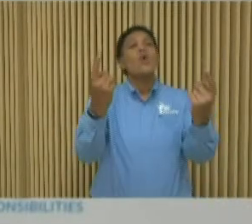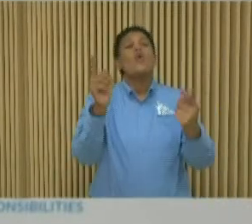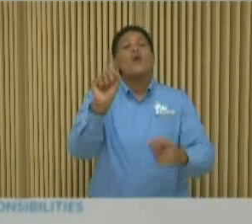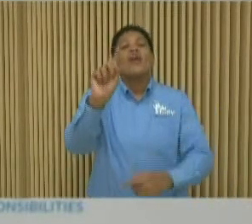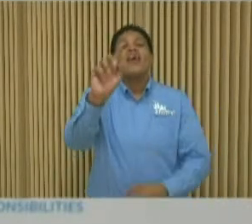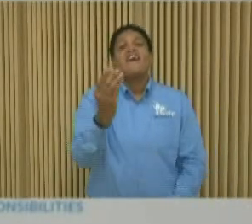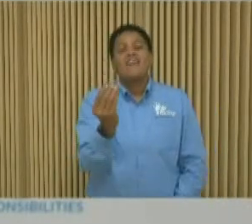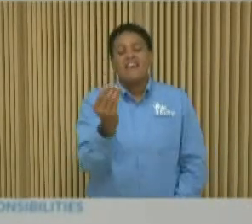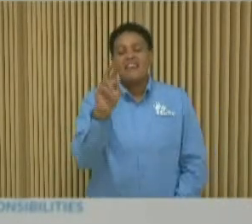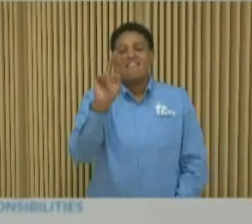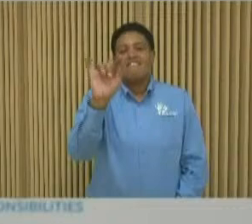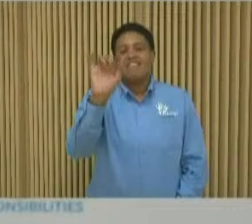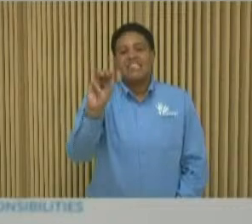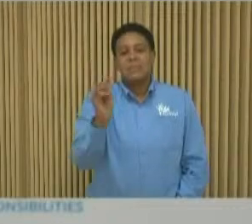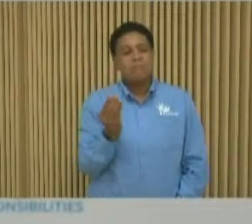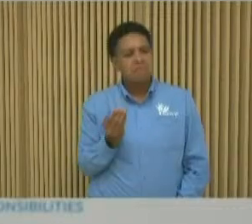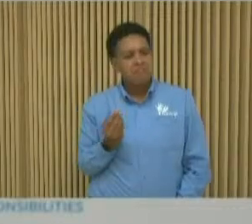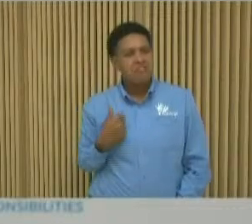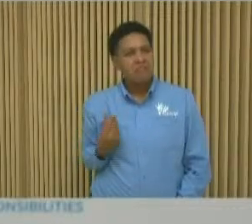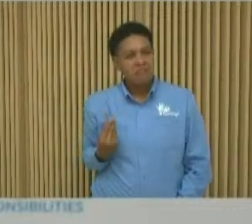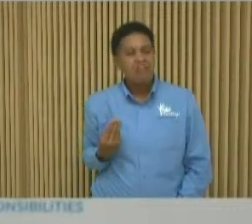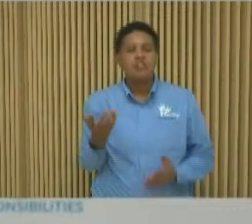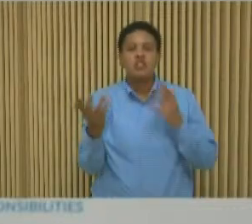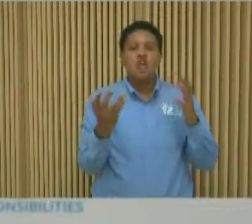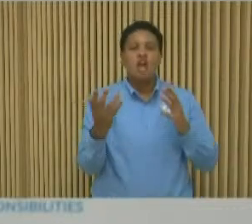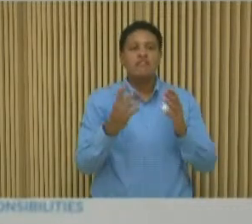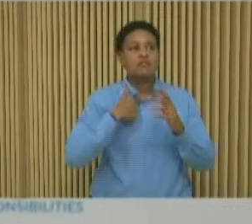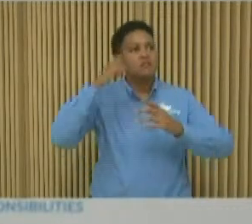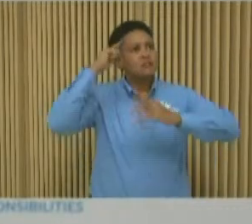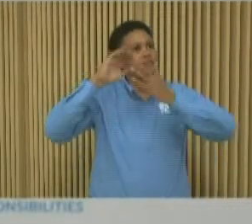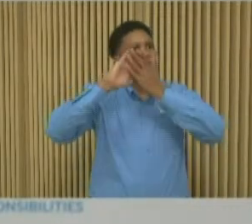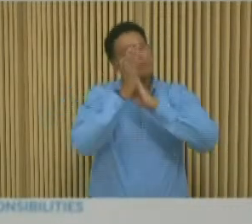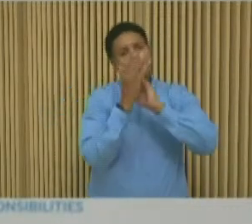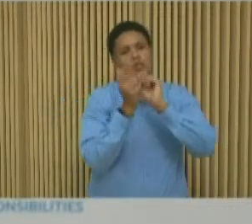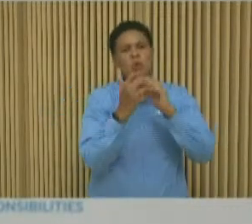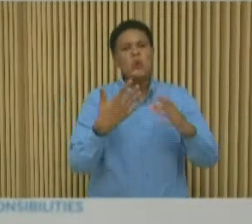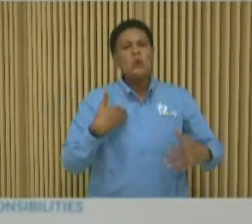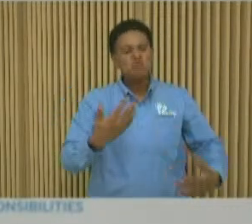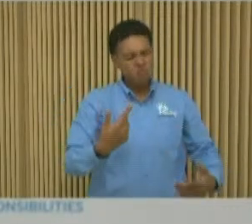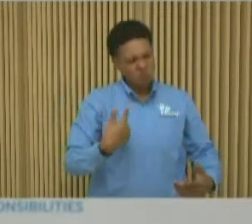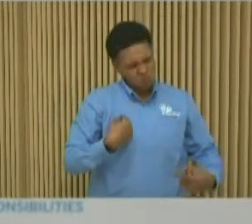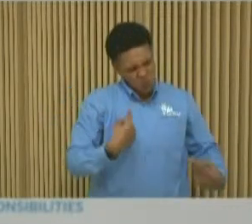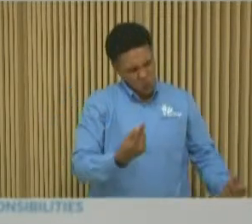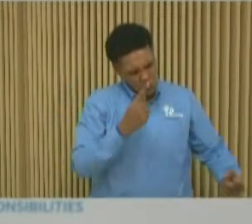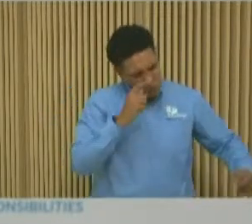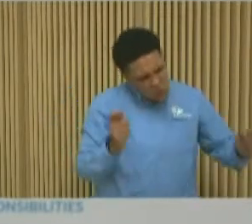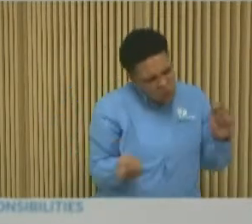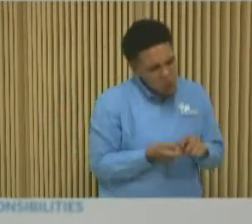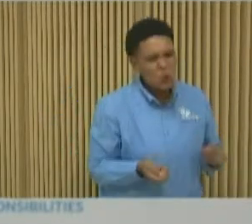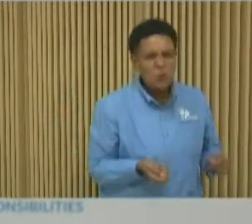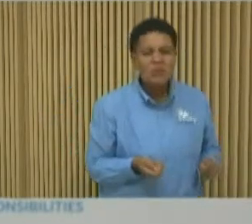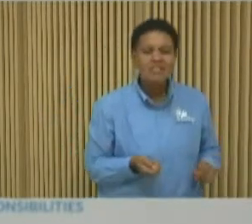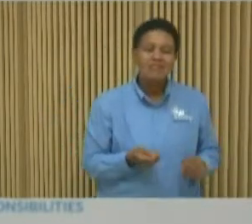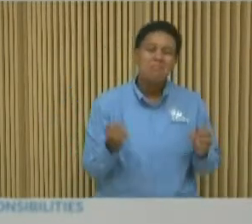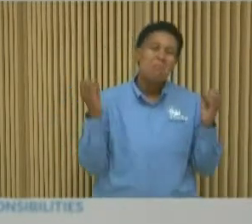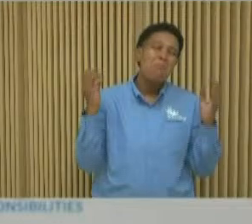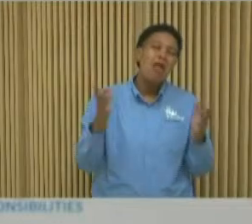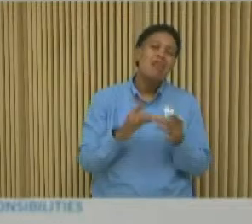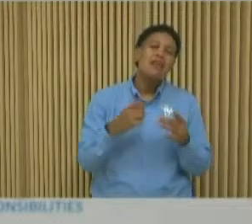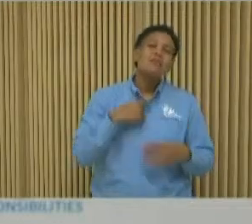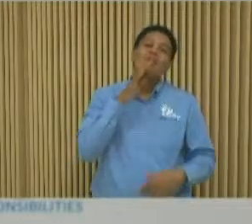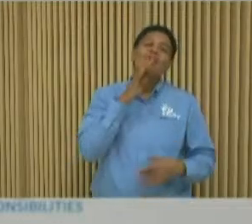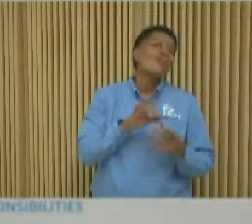services to find some peace of mind without resorting to retaliation. So much more to say, but I think I've spoken